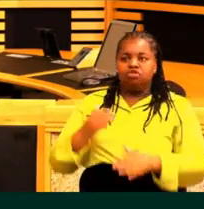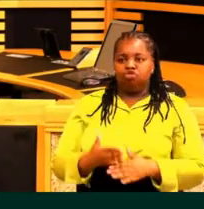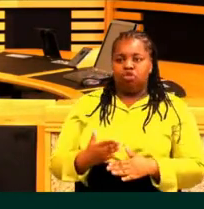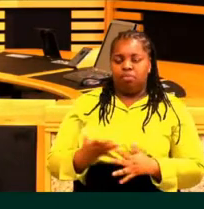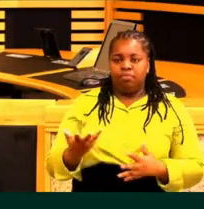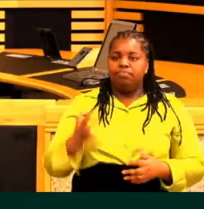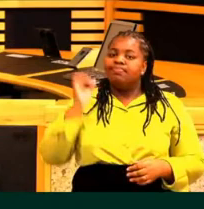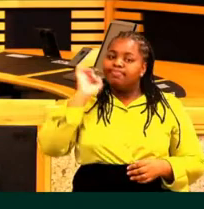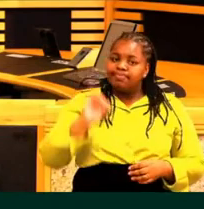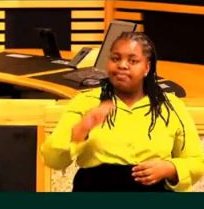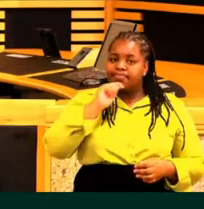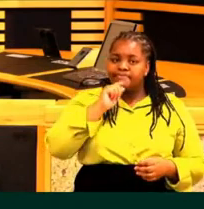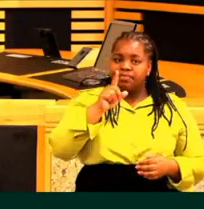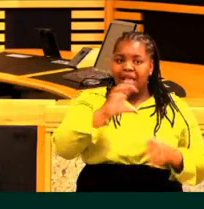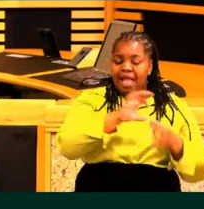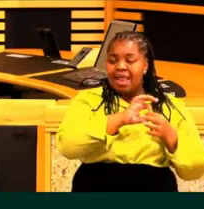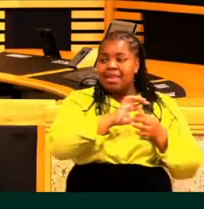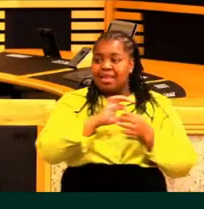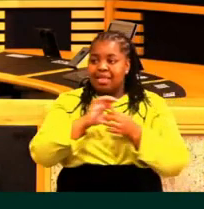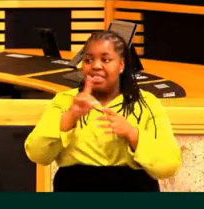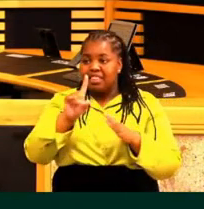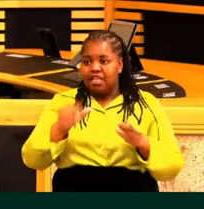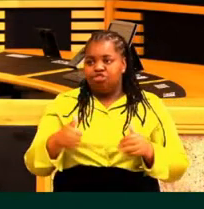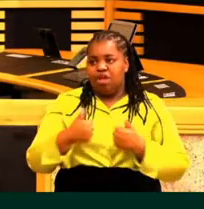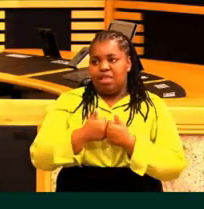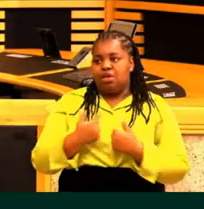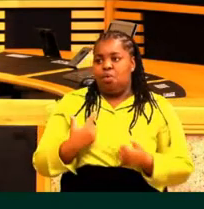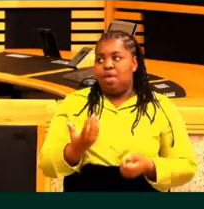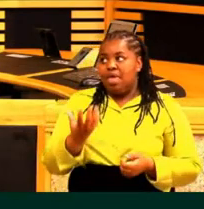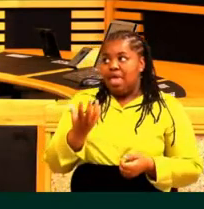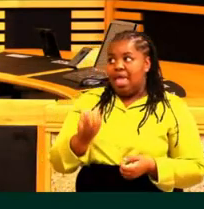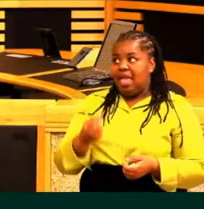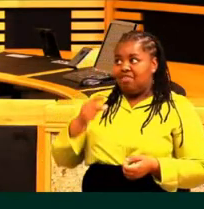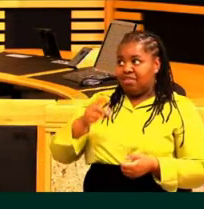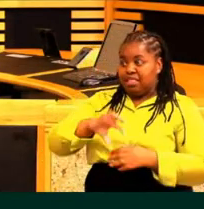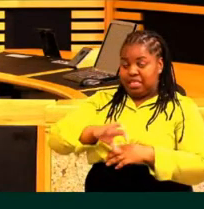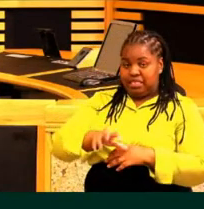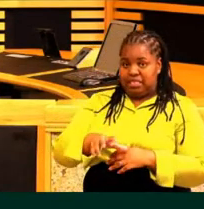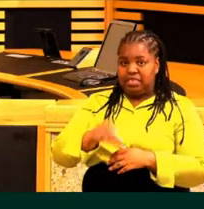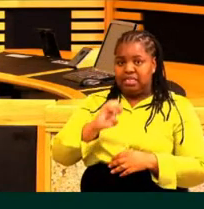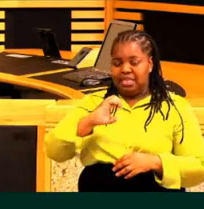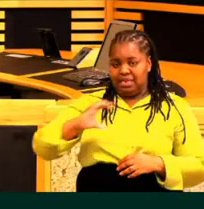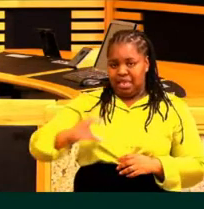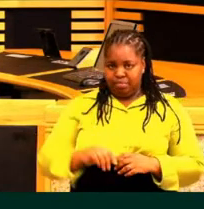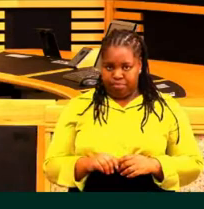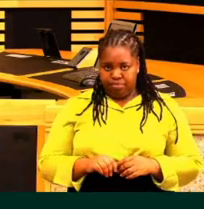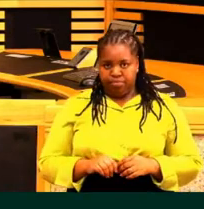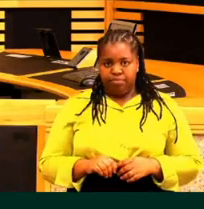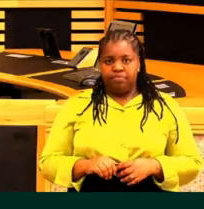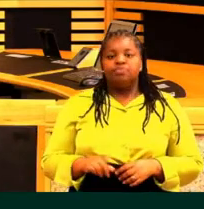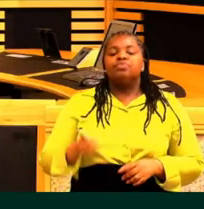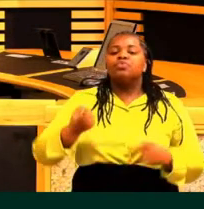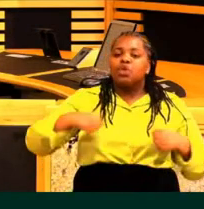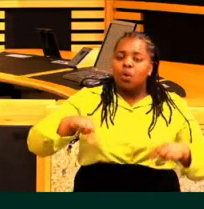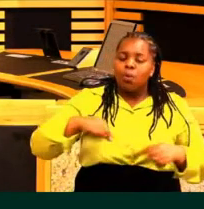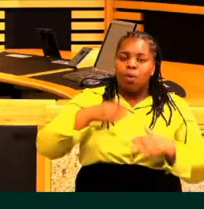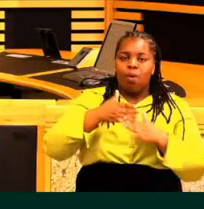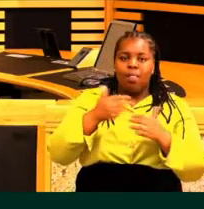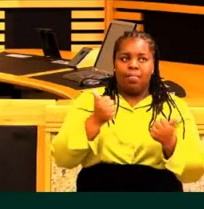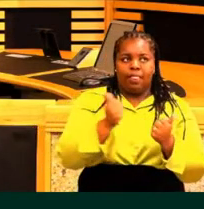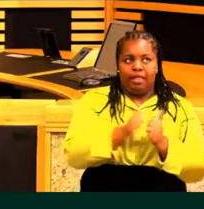I think related to these social economic challenges facing the province of the Eastern Cape the supper together with the